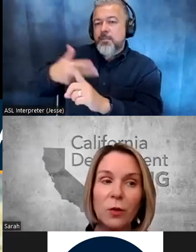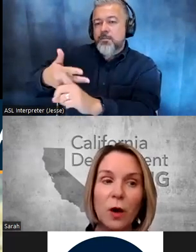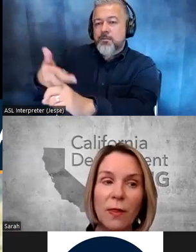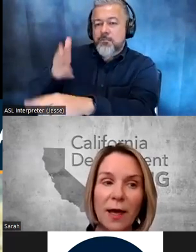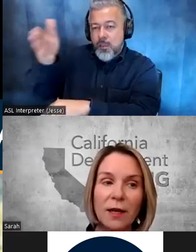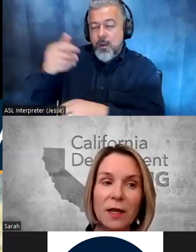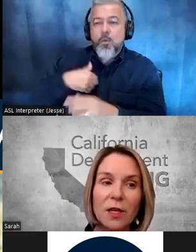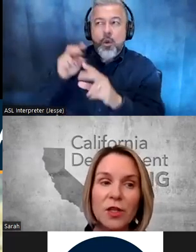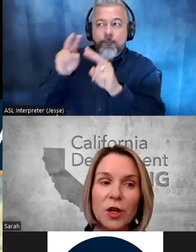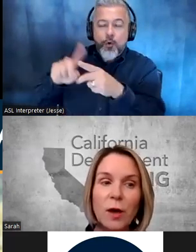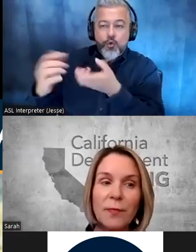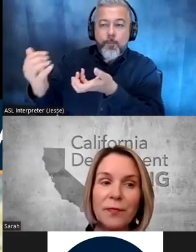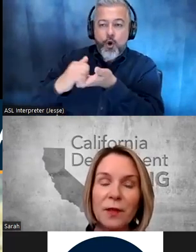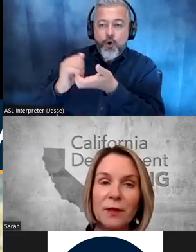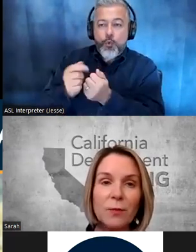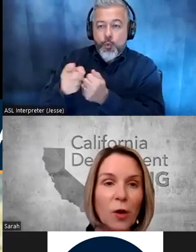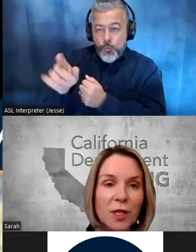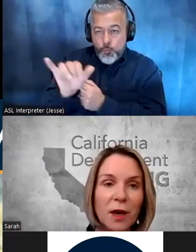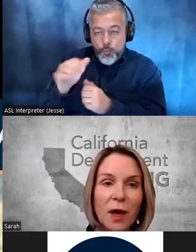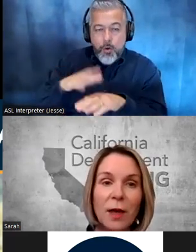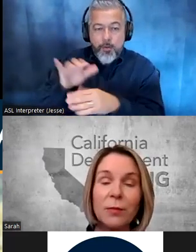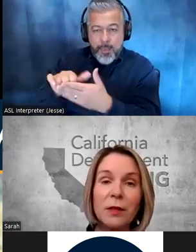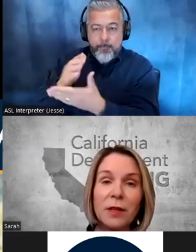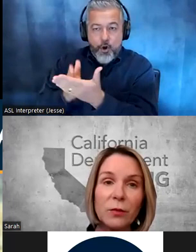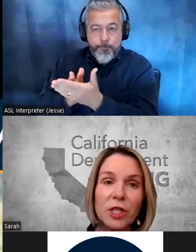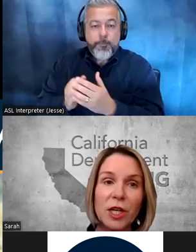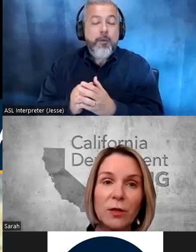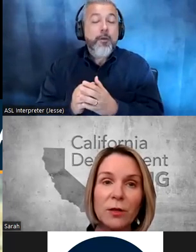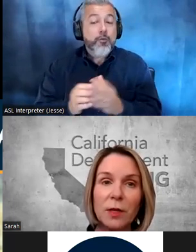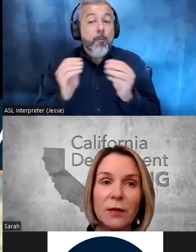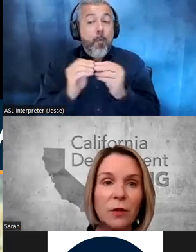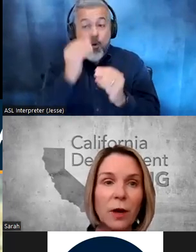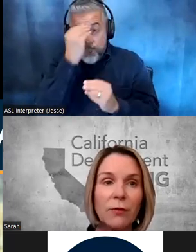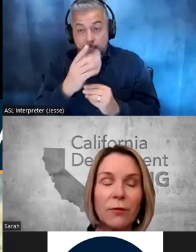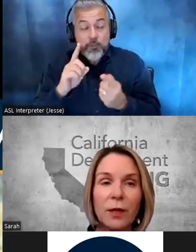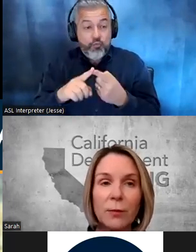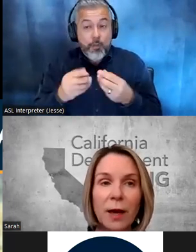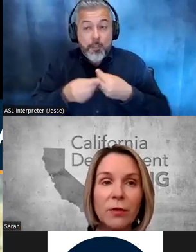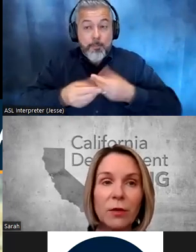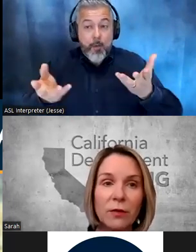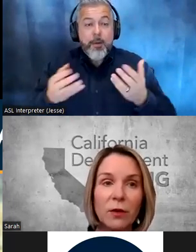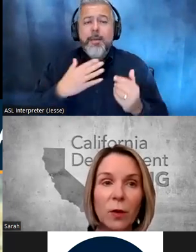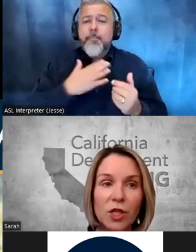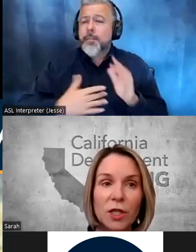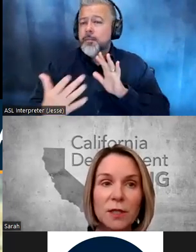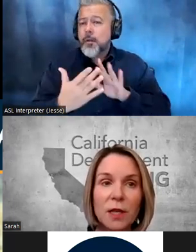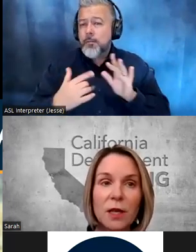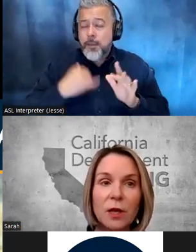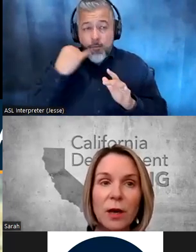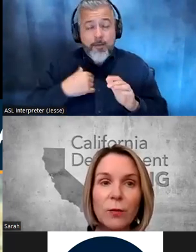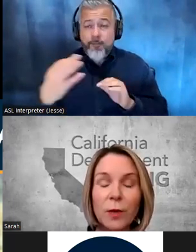all of you on that. So more to come, and please reach out to me if you have feedback, thoughts, and